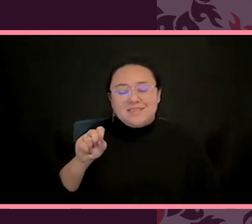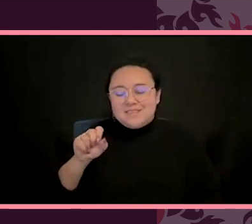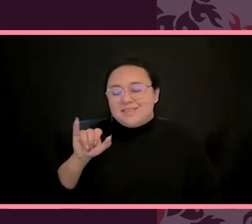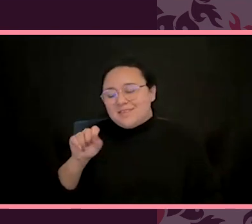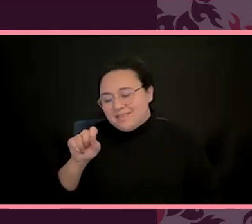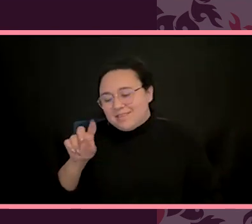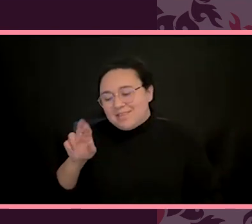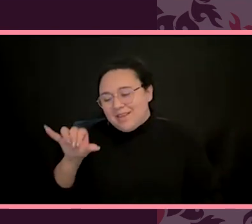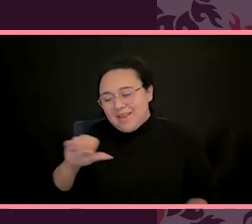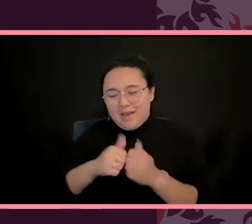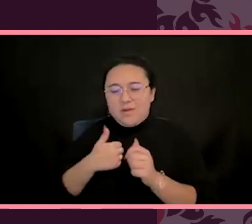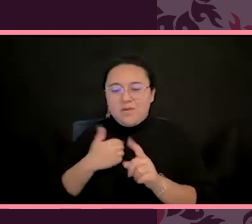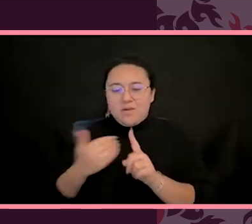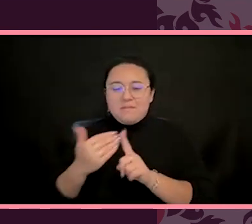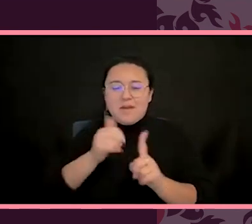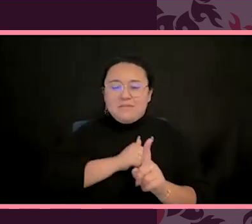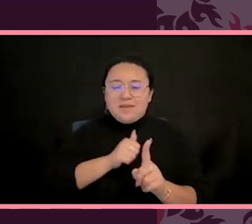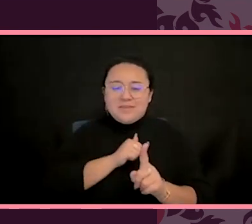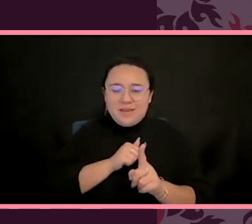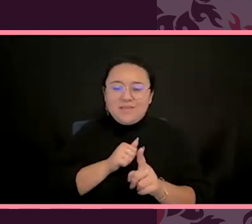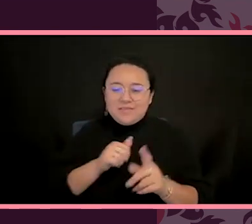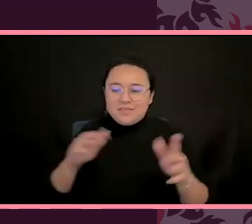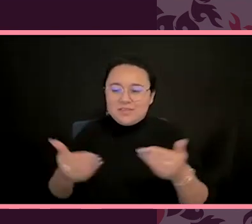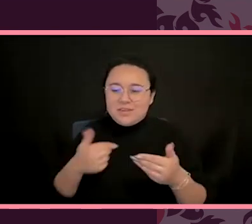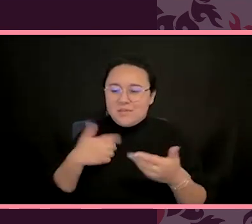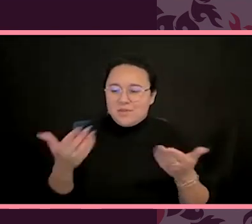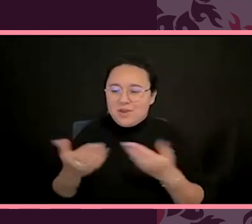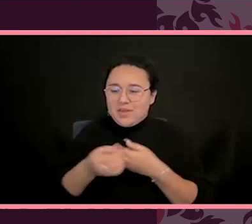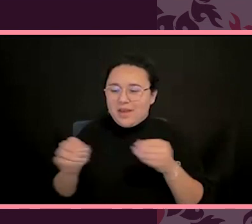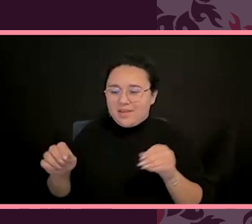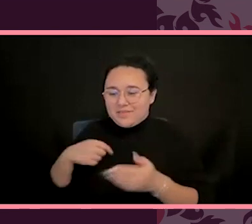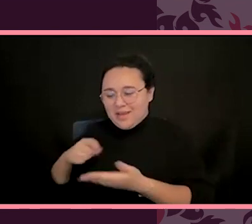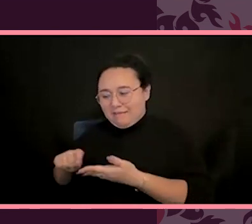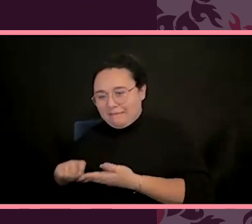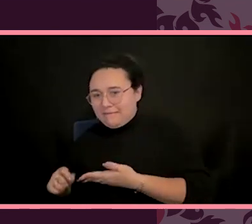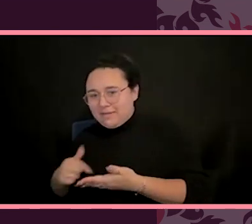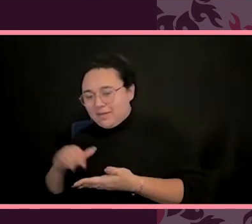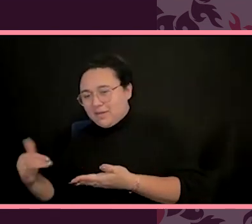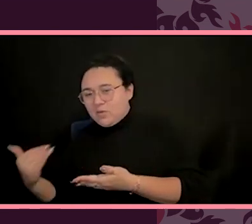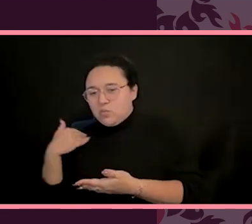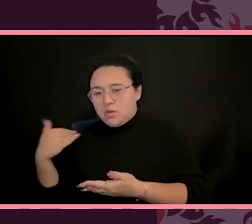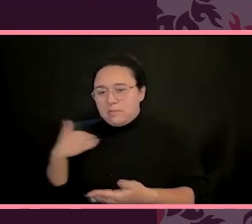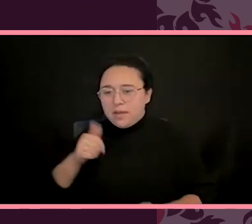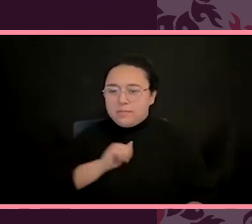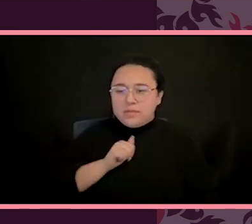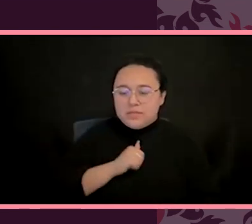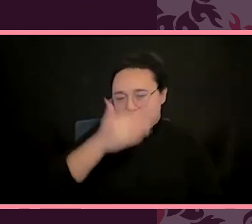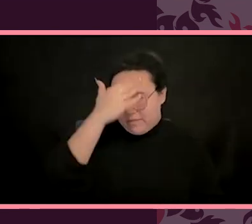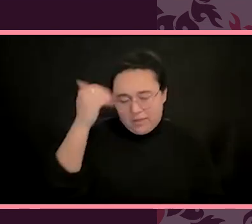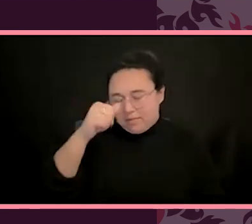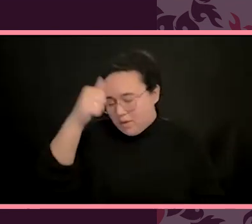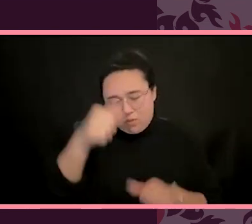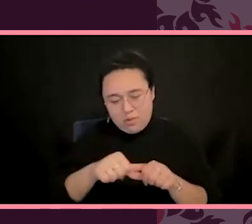I remind myself. Because I'm in my office. So because I knew I would forget. I was like, I'm not gonna